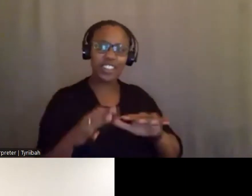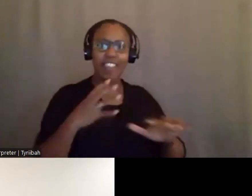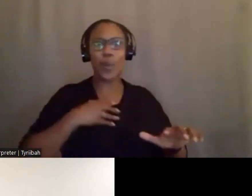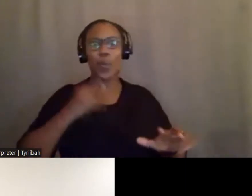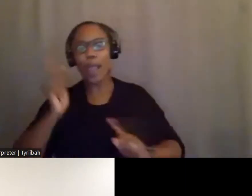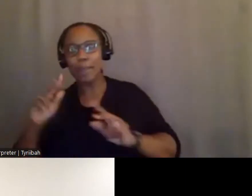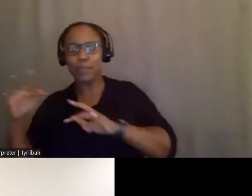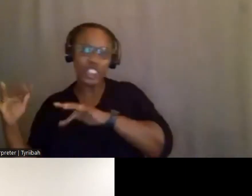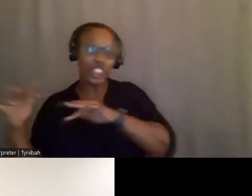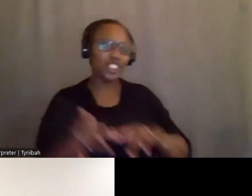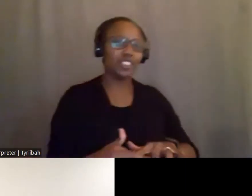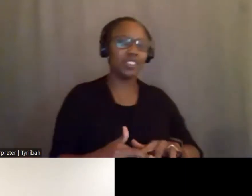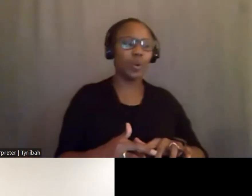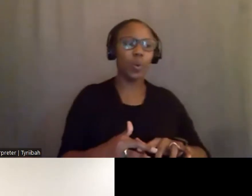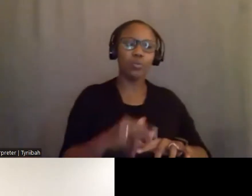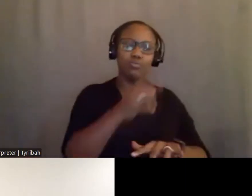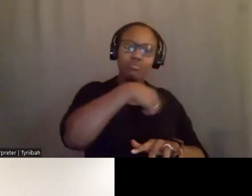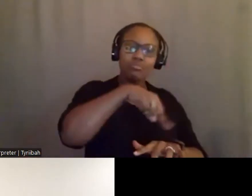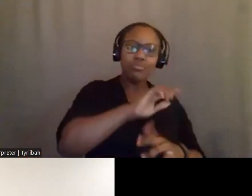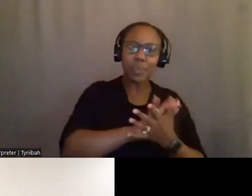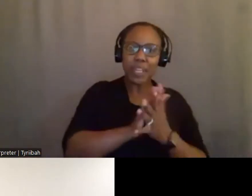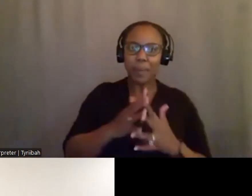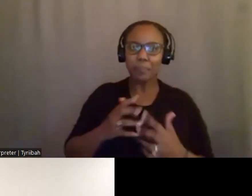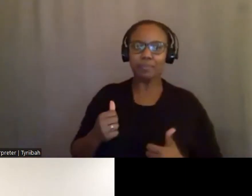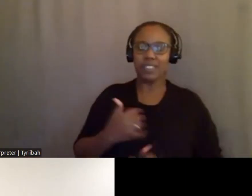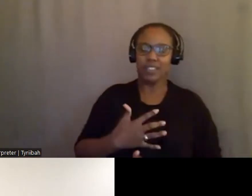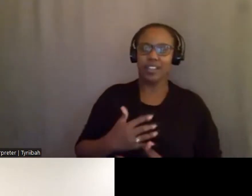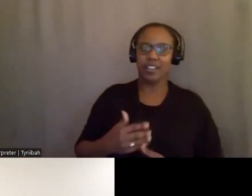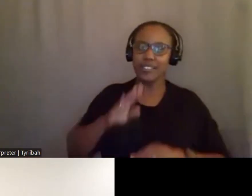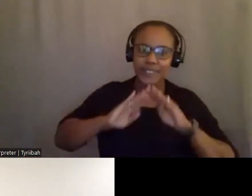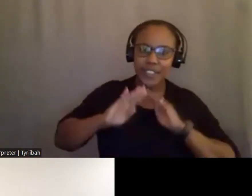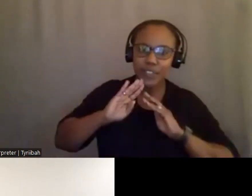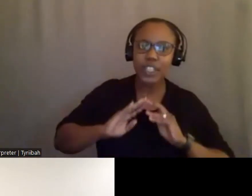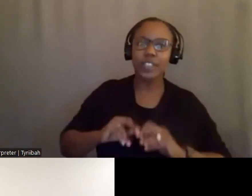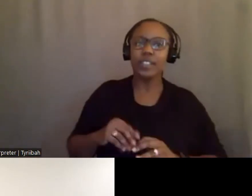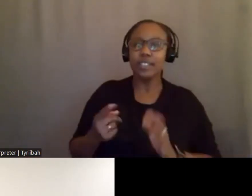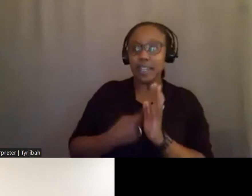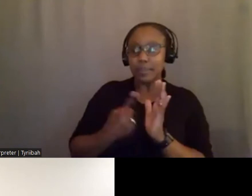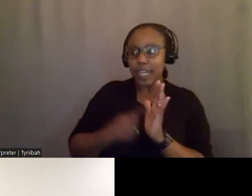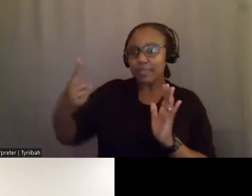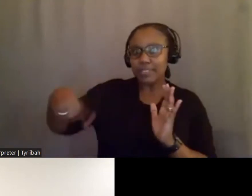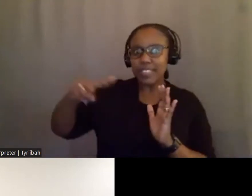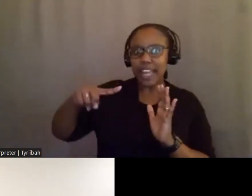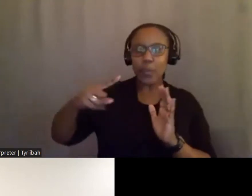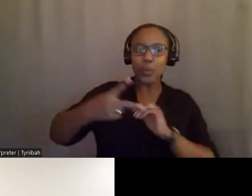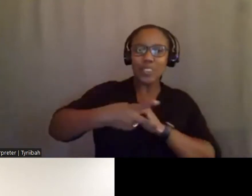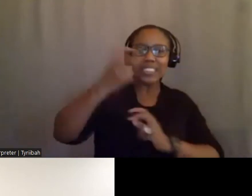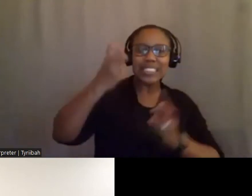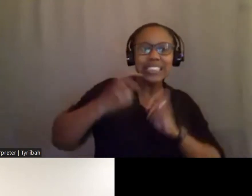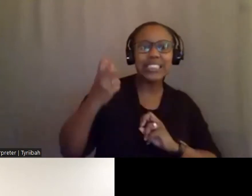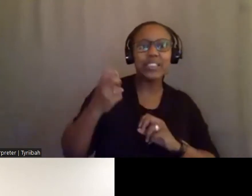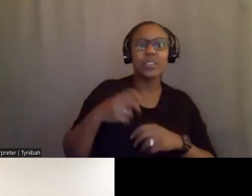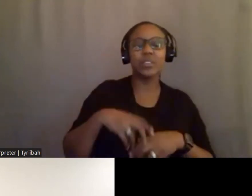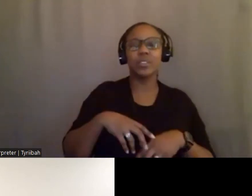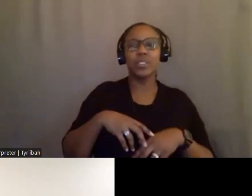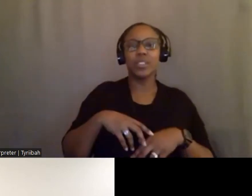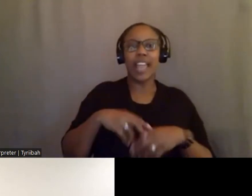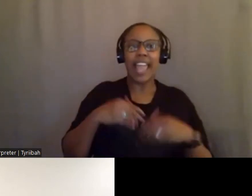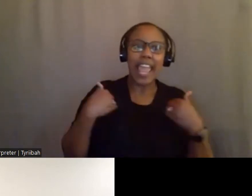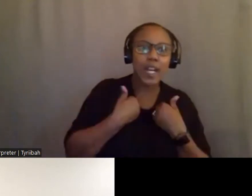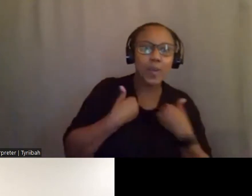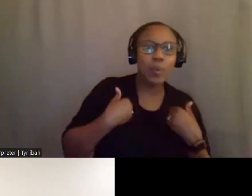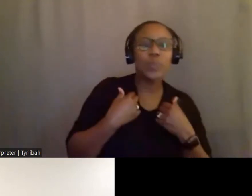who, yes, start, you know, some of them steal cattle, some of them squat on their land. So they don't see this as kind of a